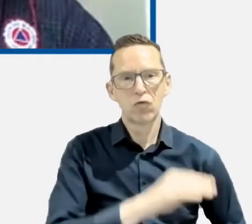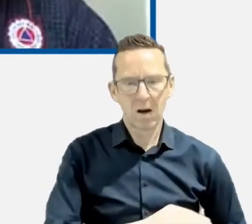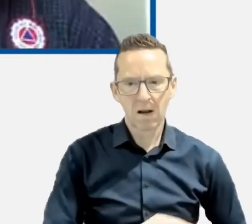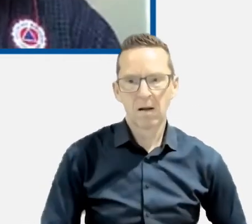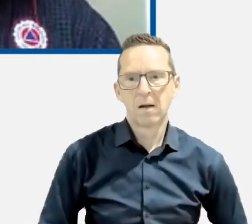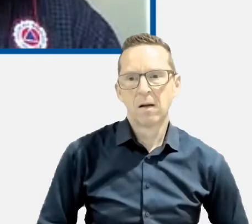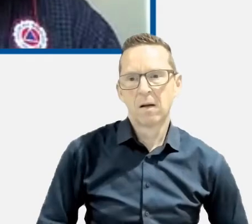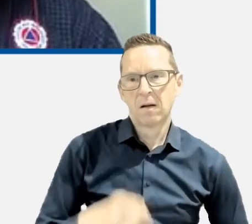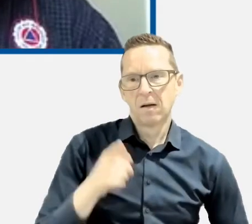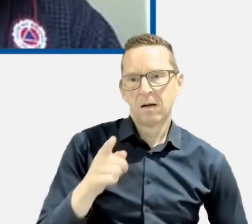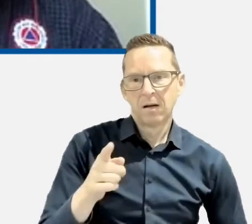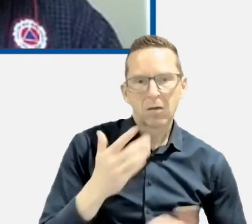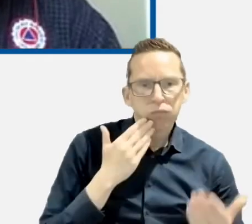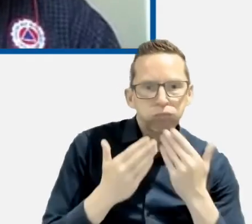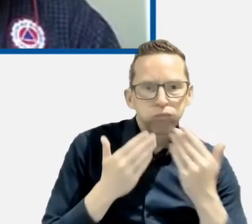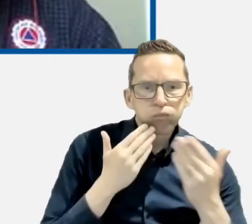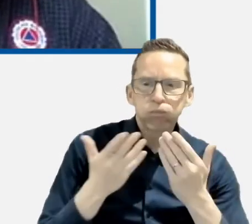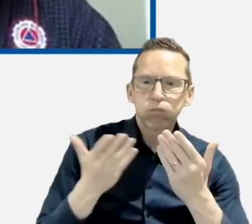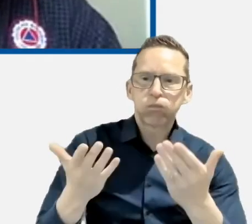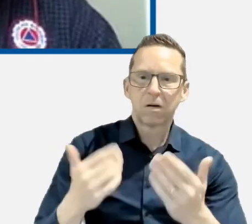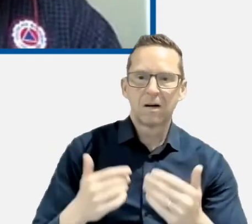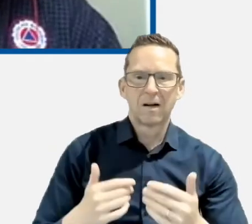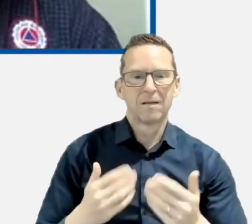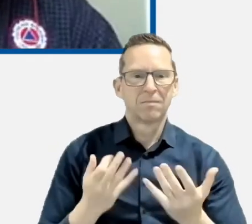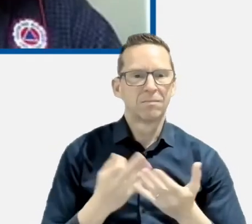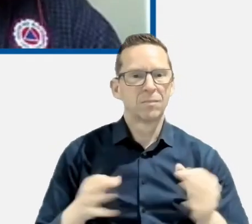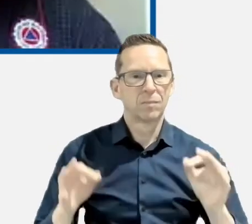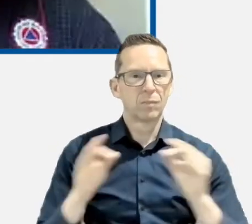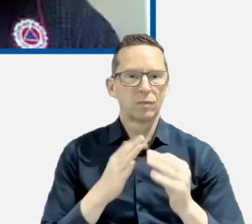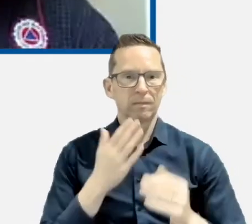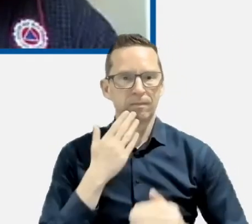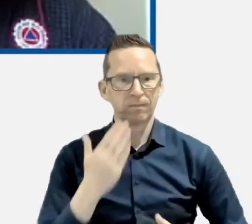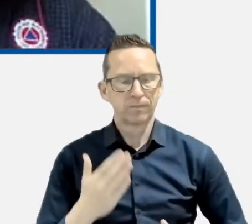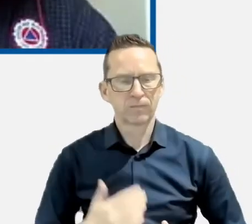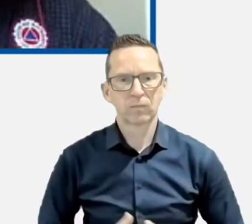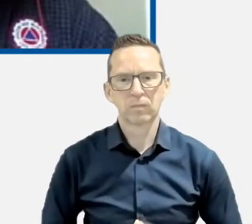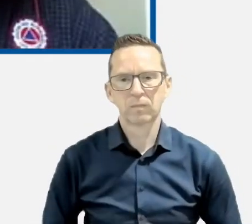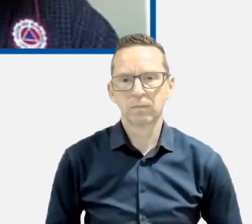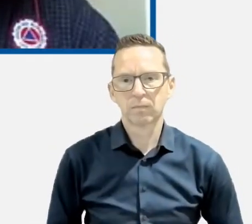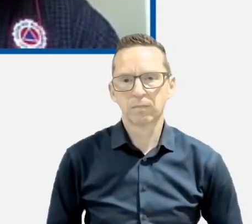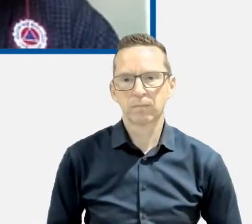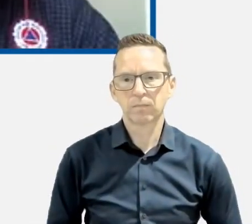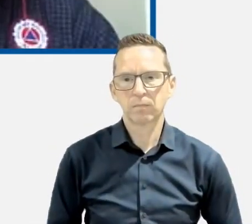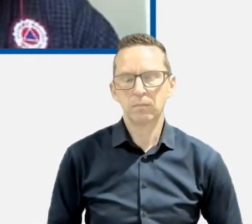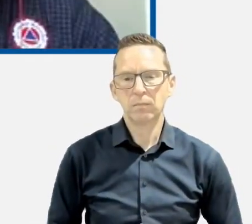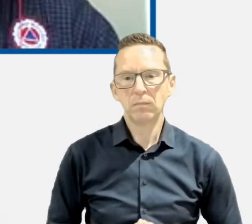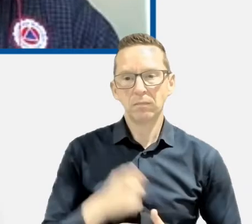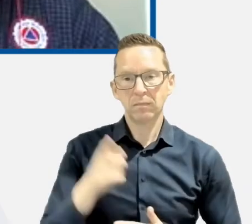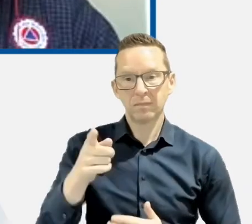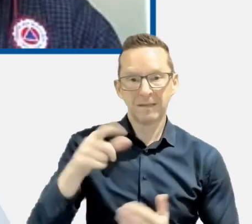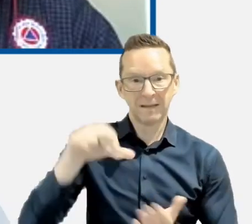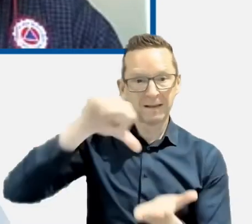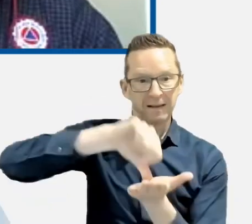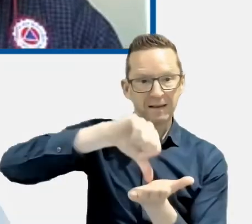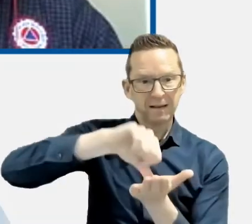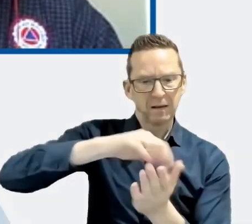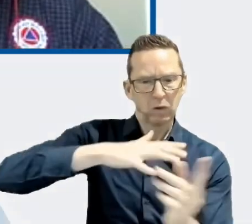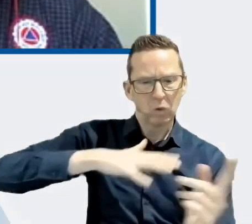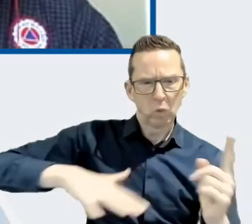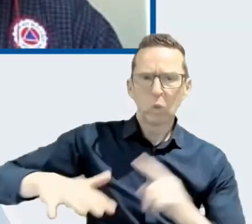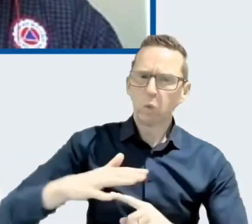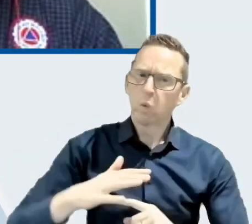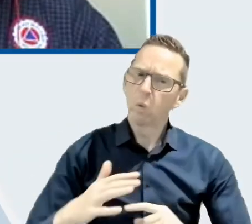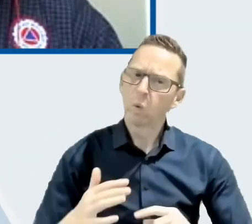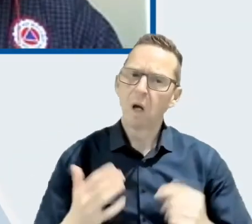Nairobi. And this is a city where issues related to systematic risks, they resonate